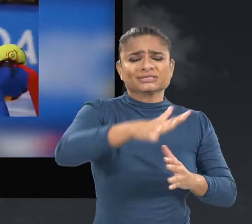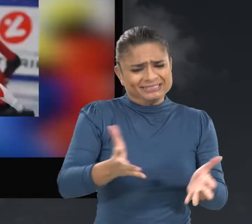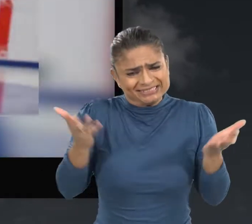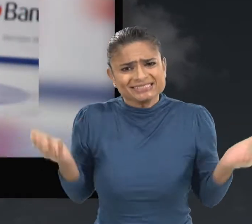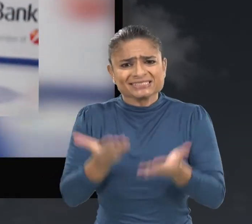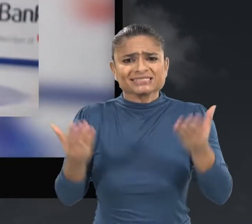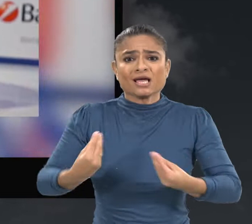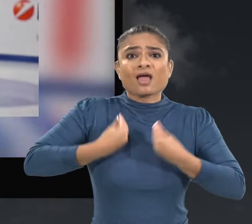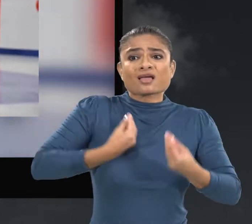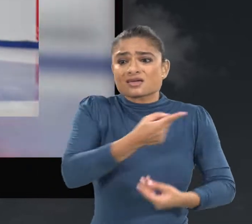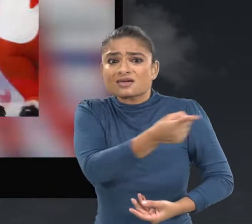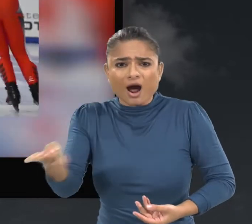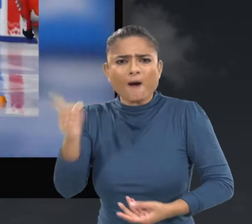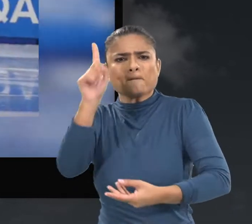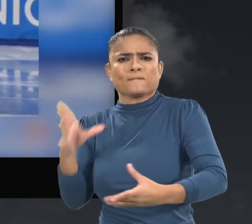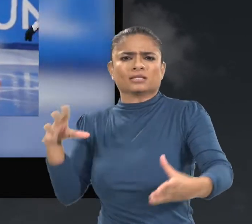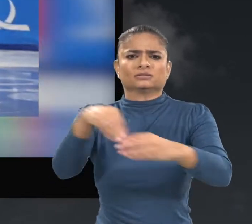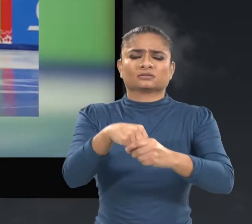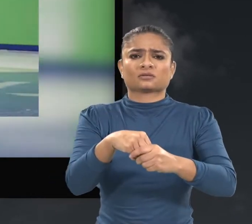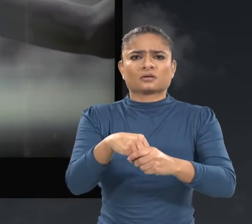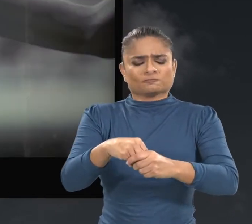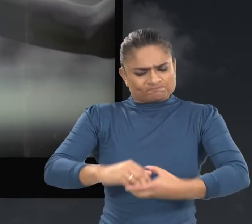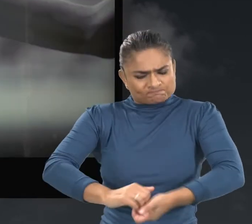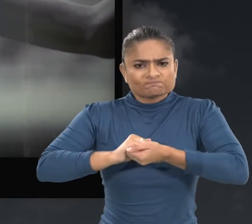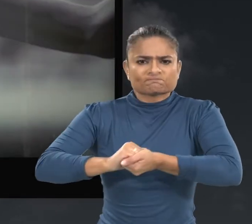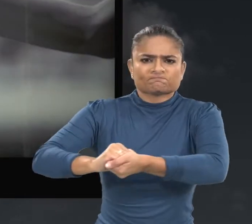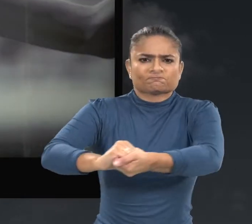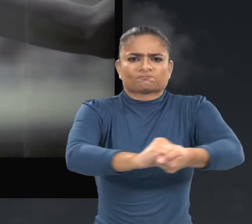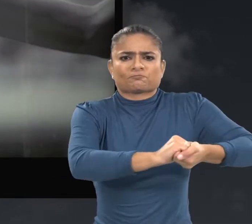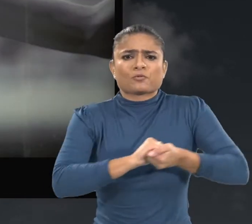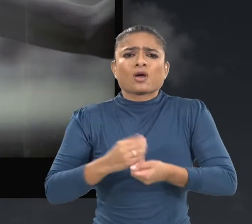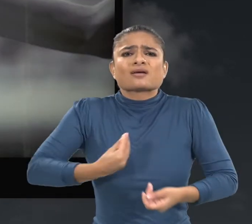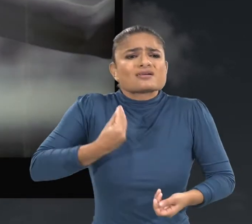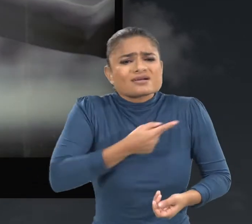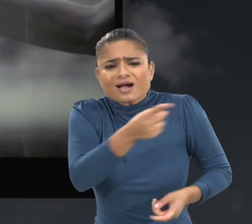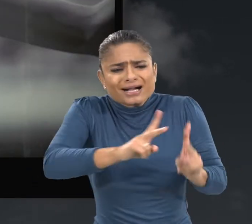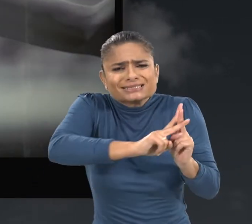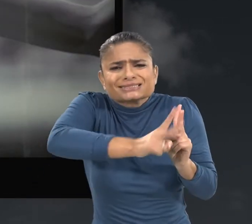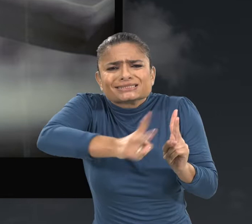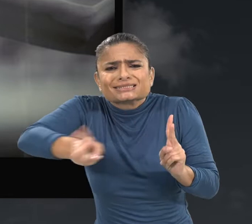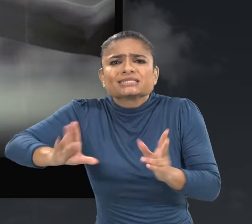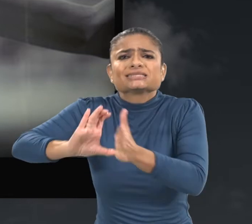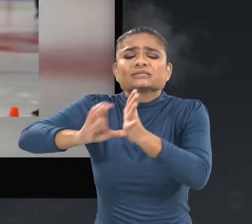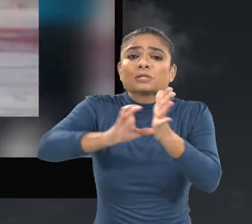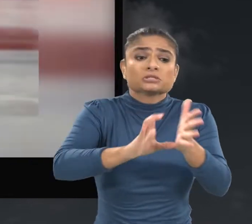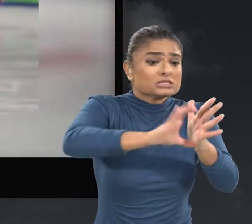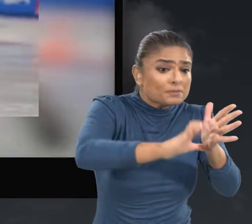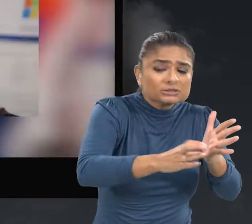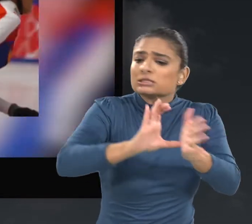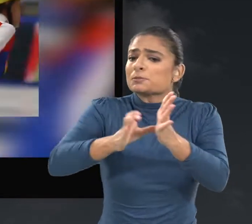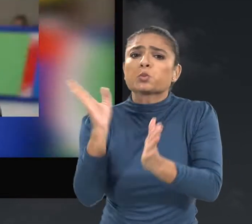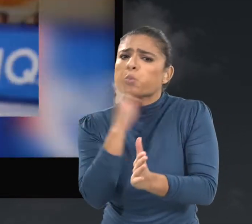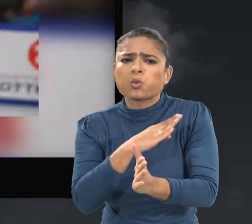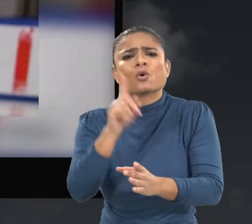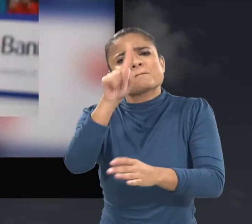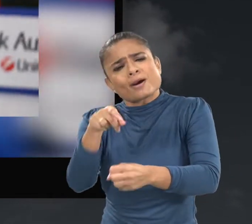Communities should encourage all youngsters, stand by all youngsters with or without